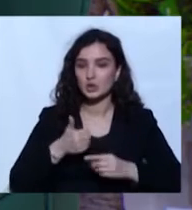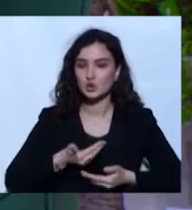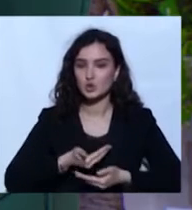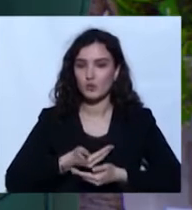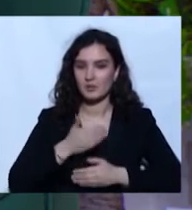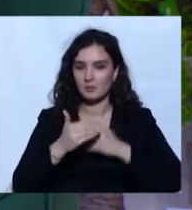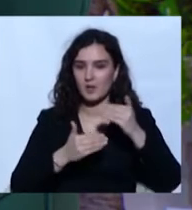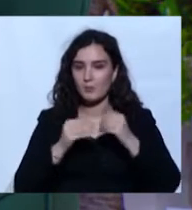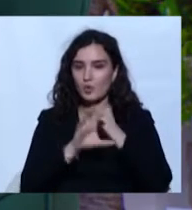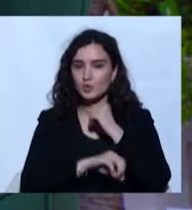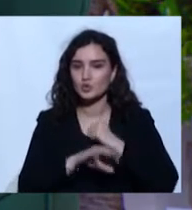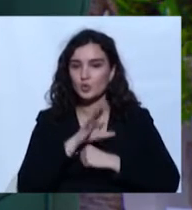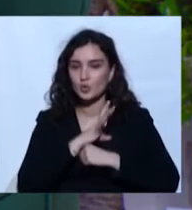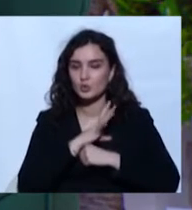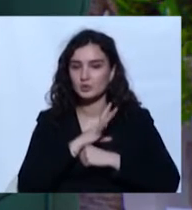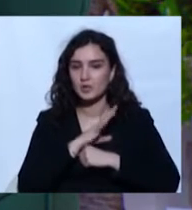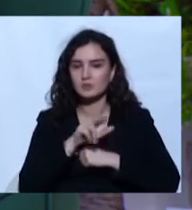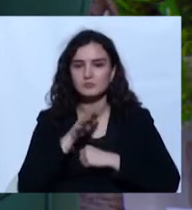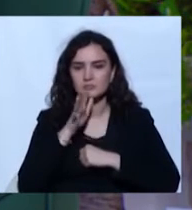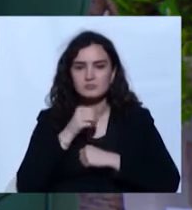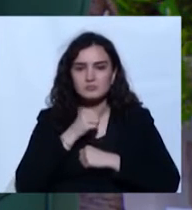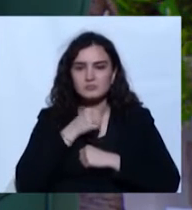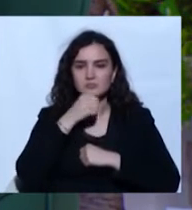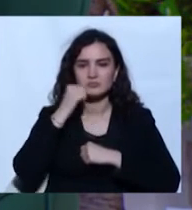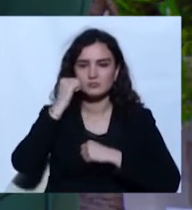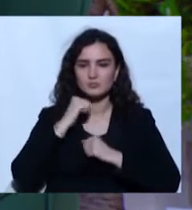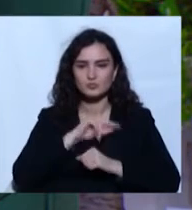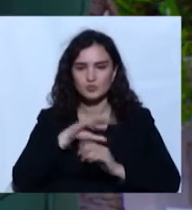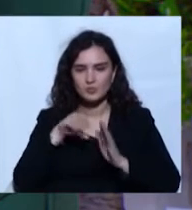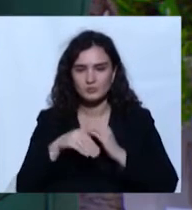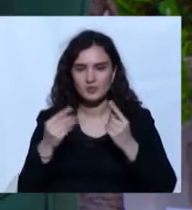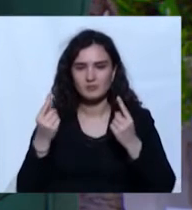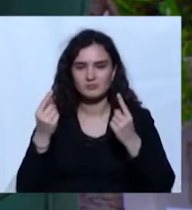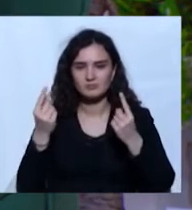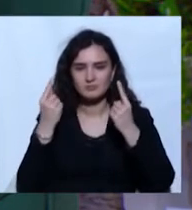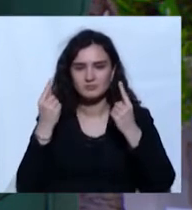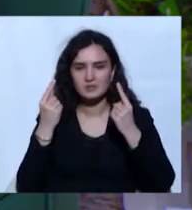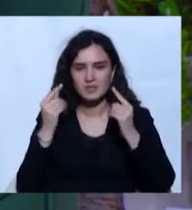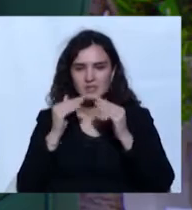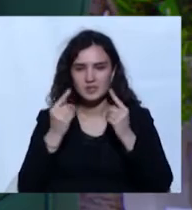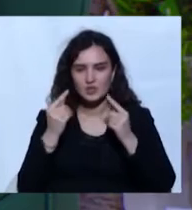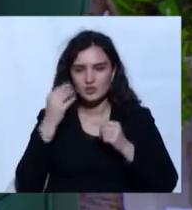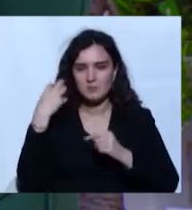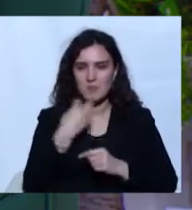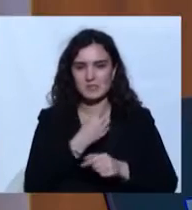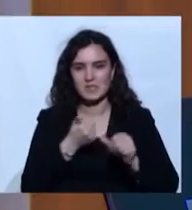good life in the end. He lives to an old age working in the castle as a helper to the king.